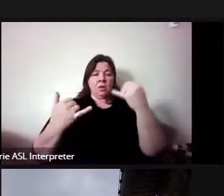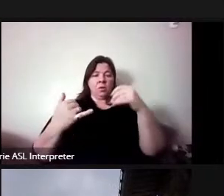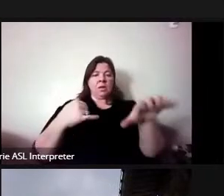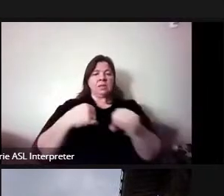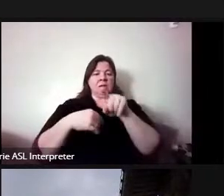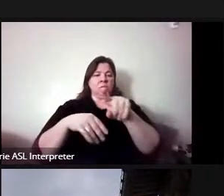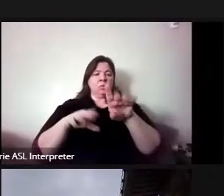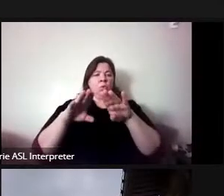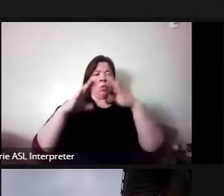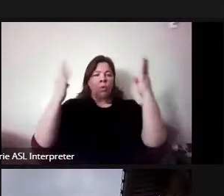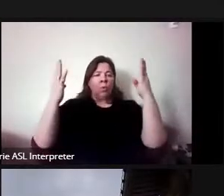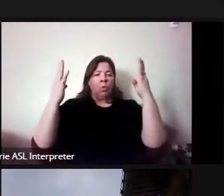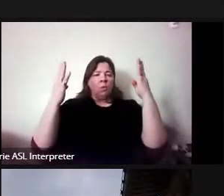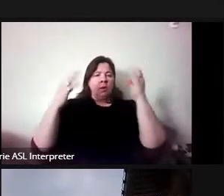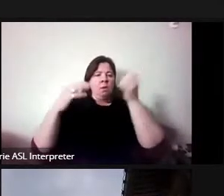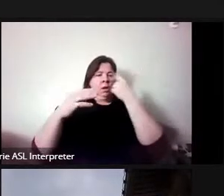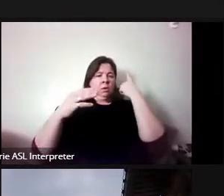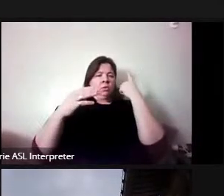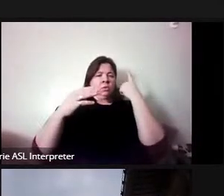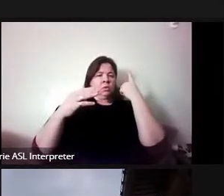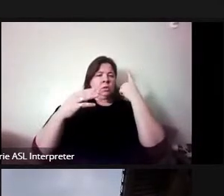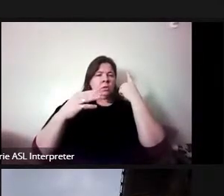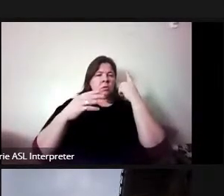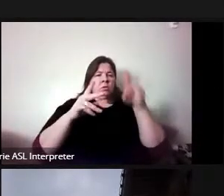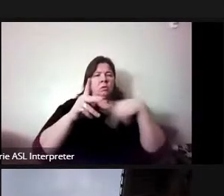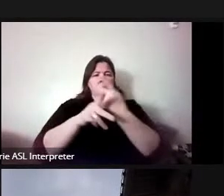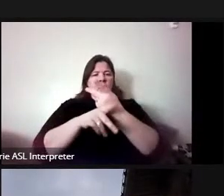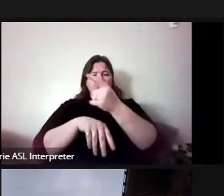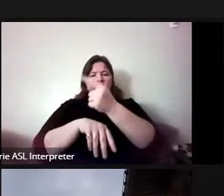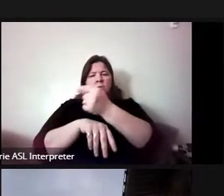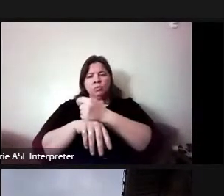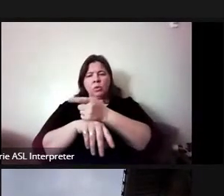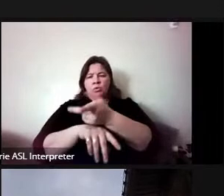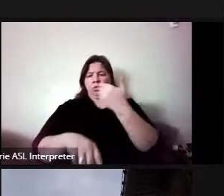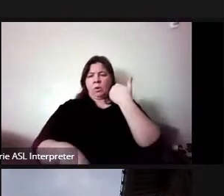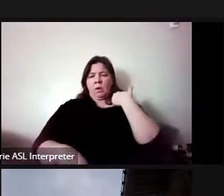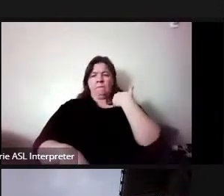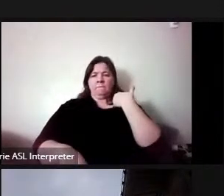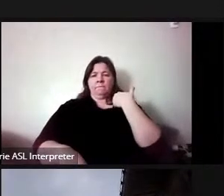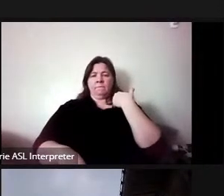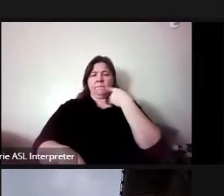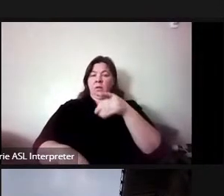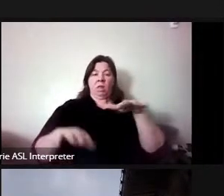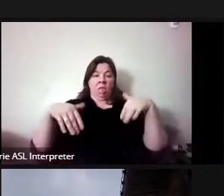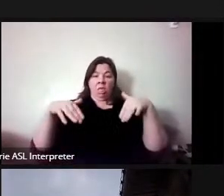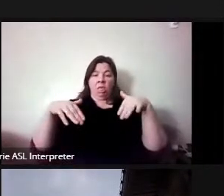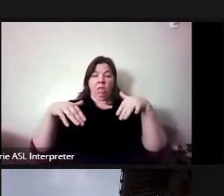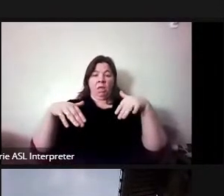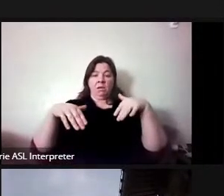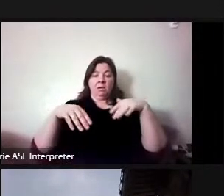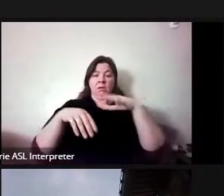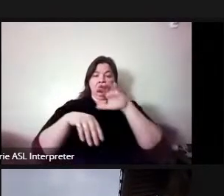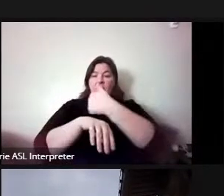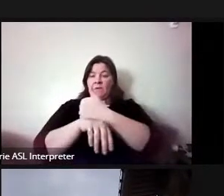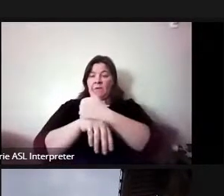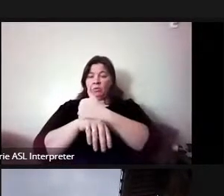to open up to understand what kind of treasure you are sitting on. And if you haven't been a